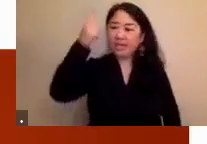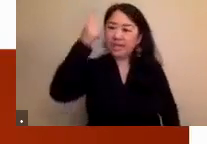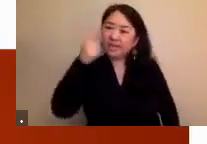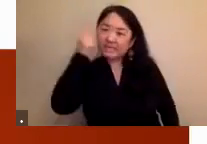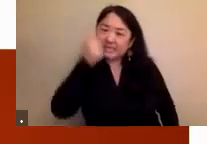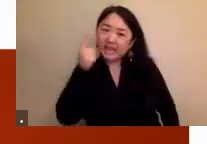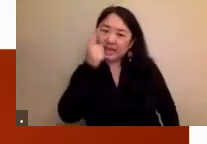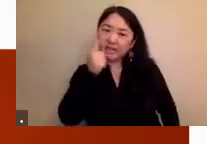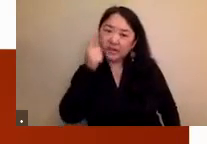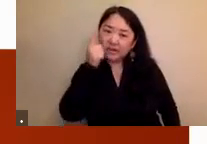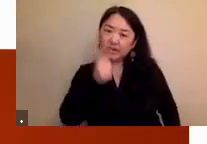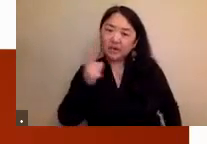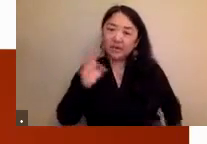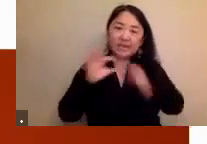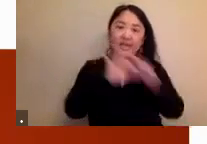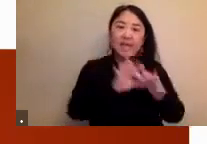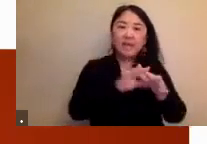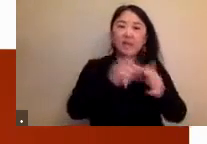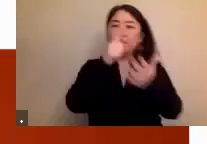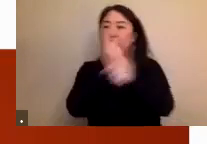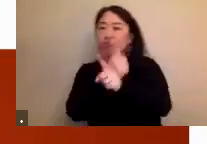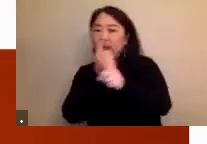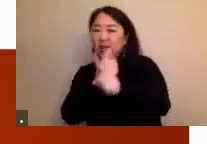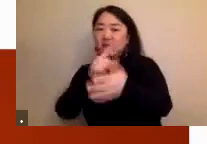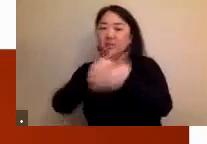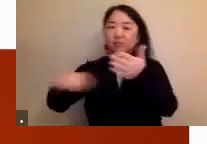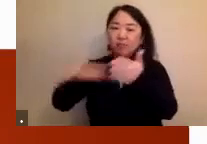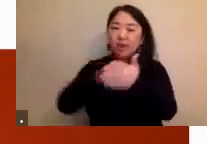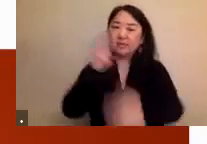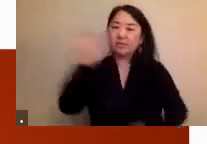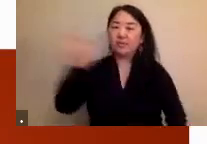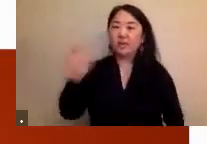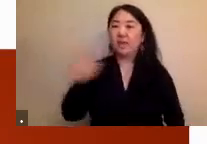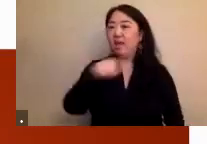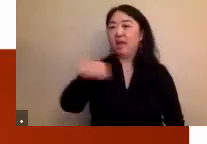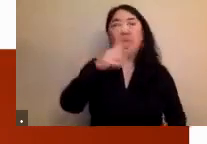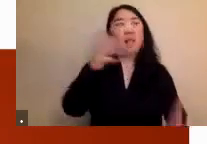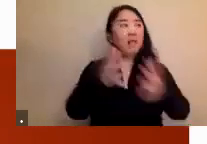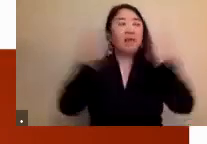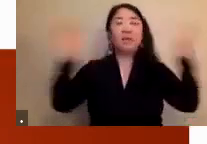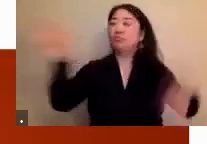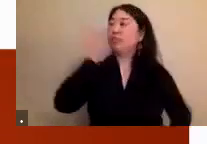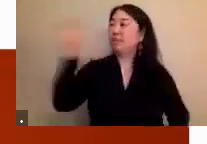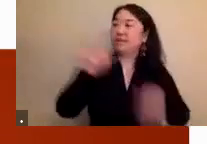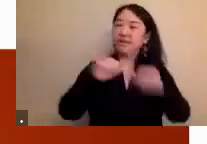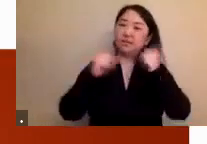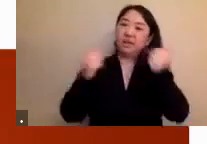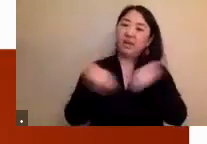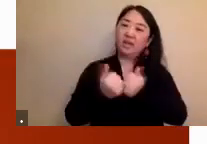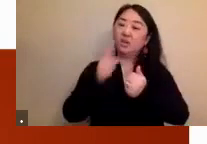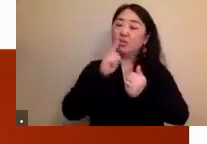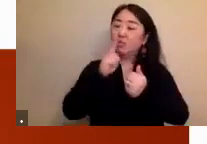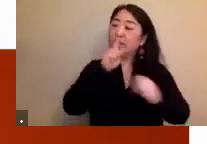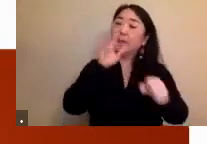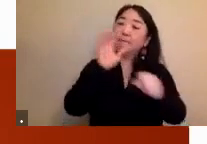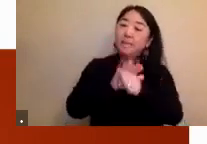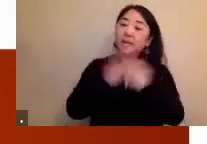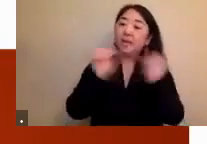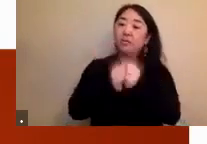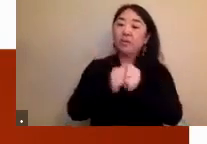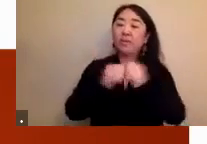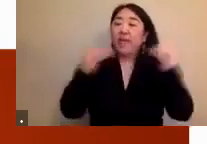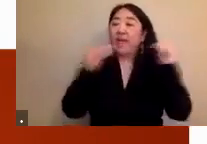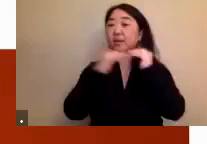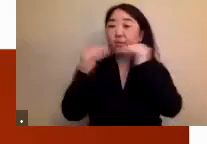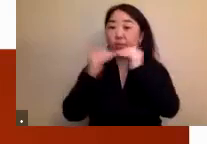correct transportation and communities? A lot of people are doing, a lot of transportation agencies are committing to equity